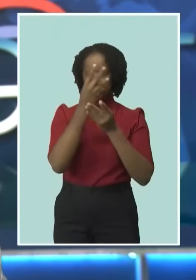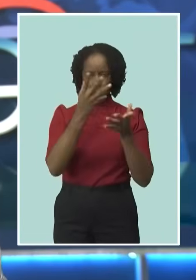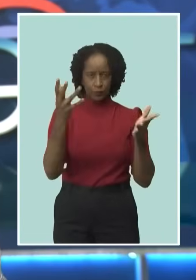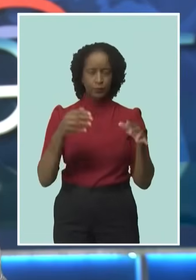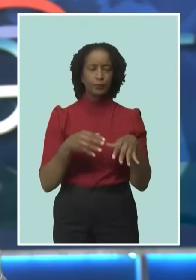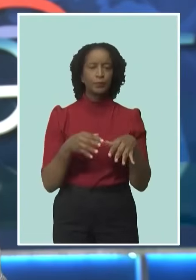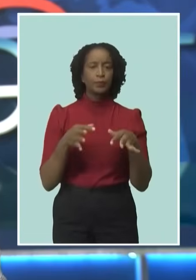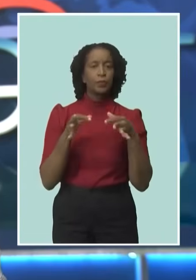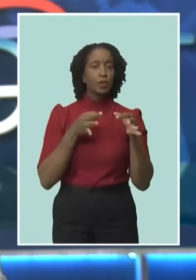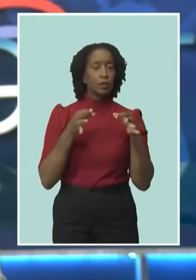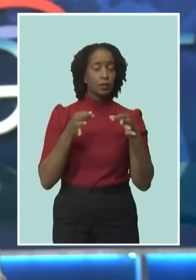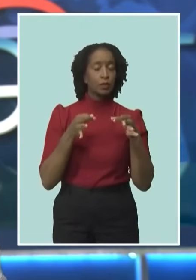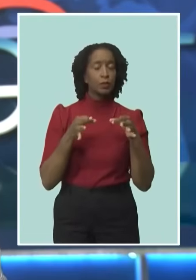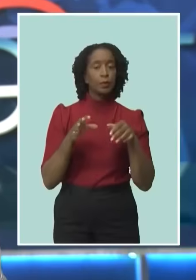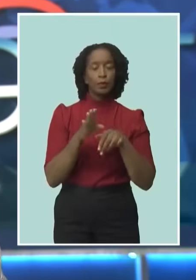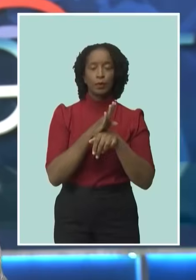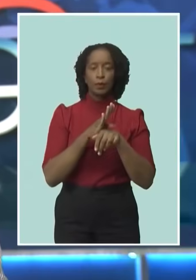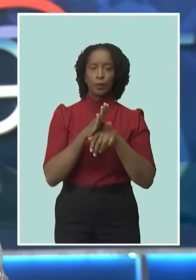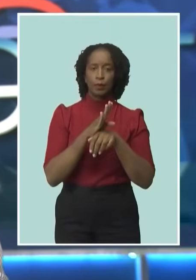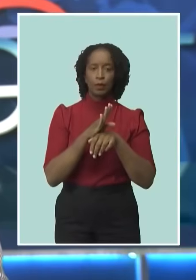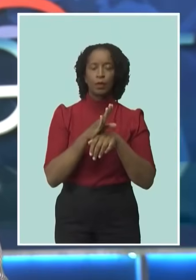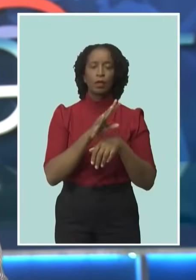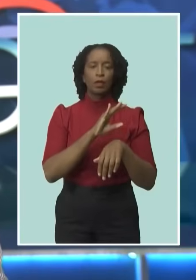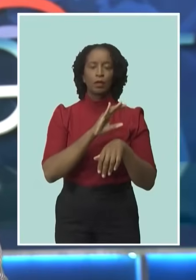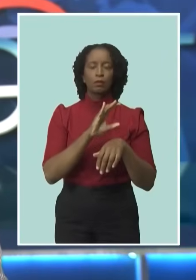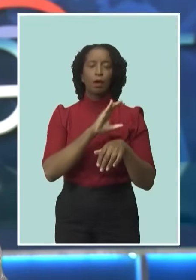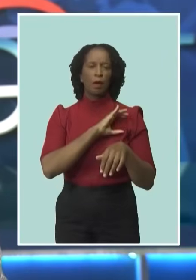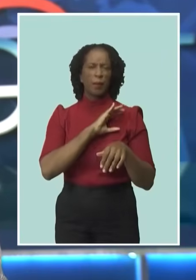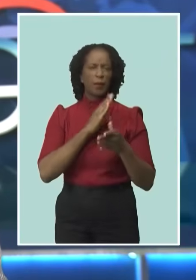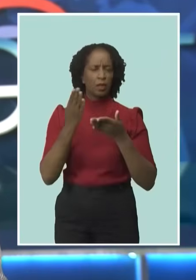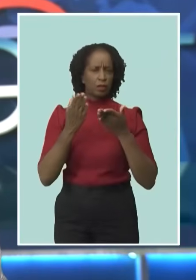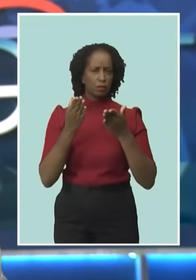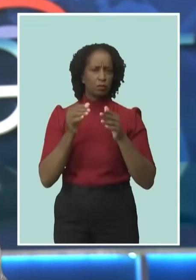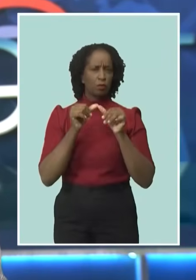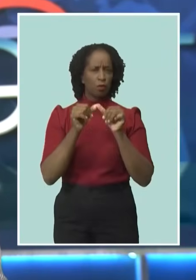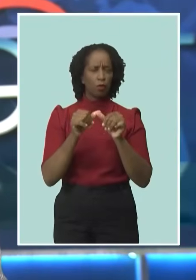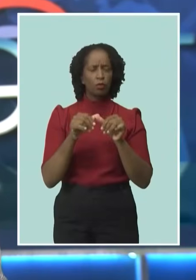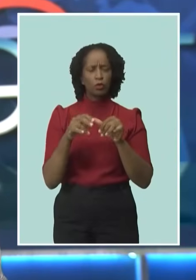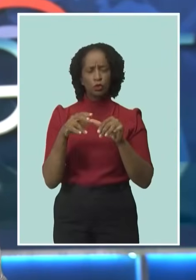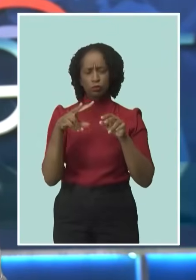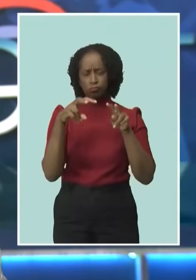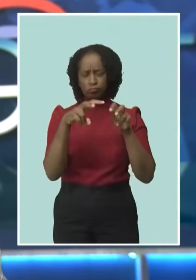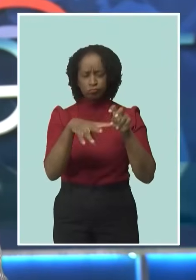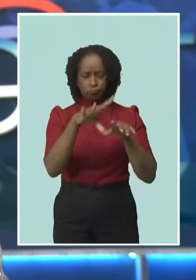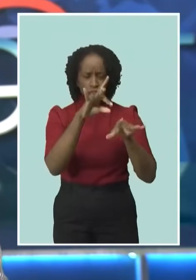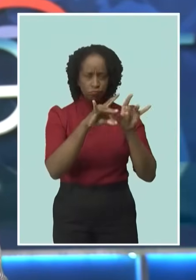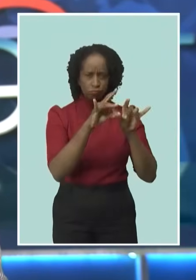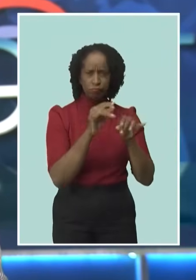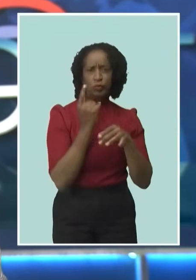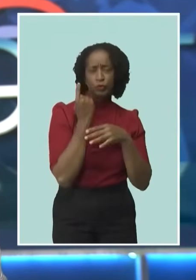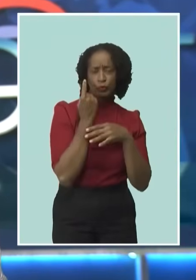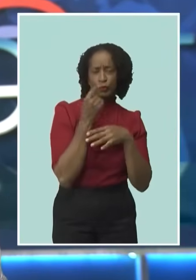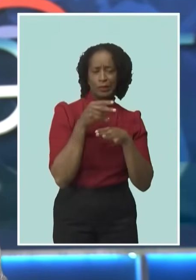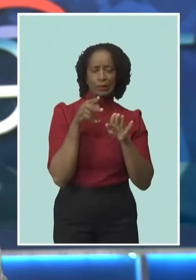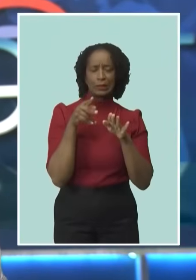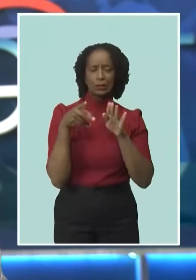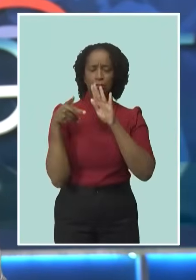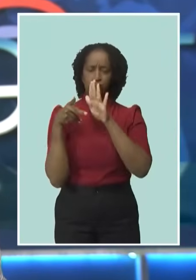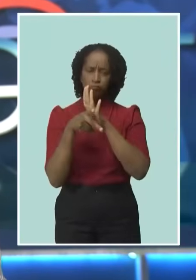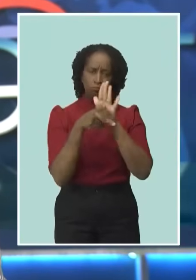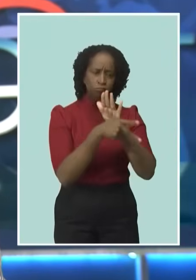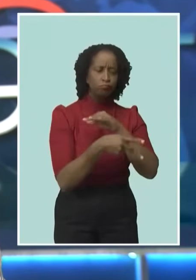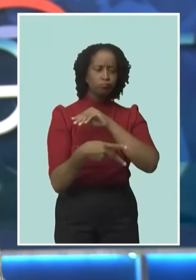BPS continues to conduct investigations into the recent spate of murders and robberies all across the